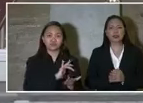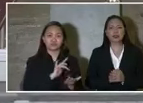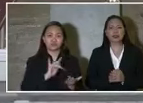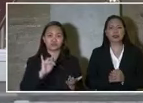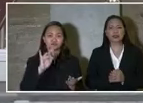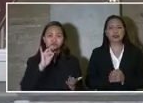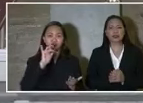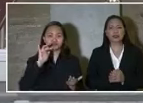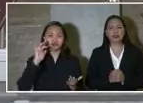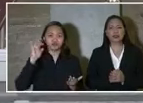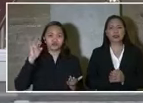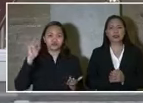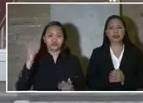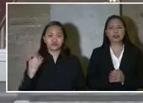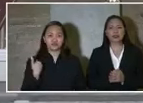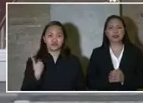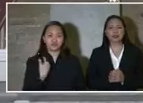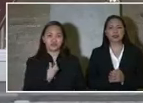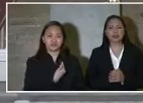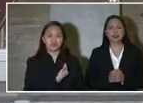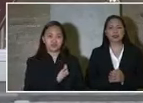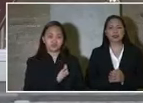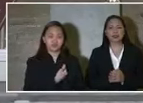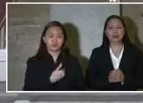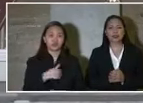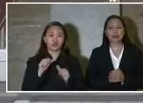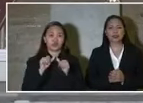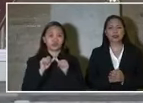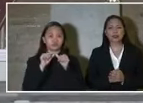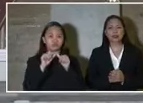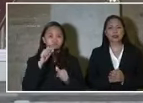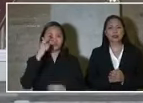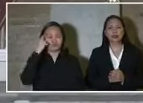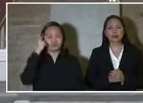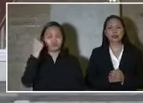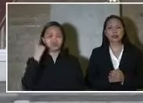glory, as without end we